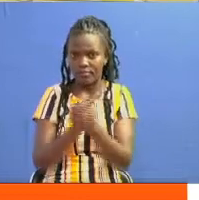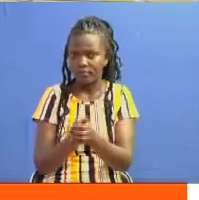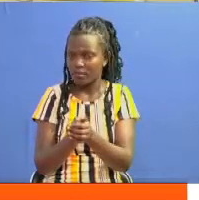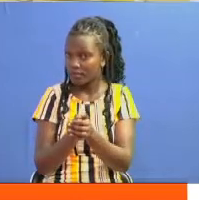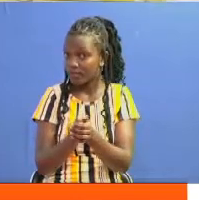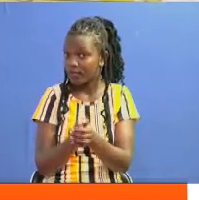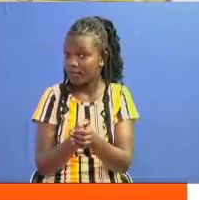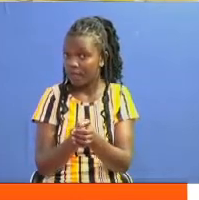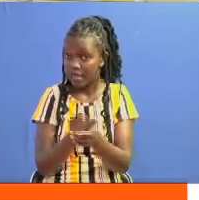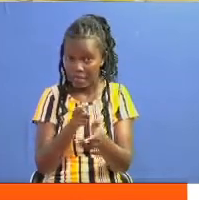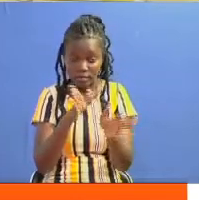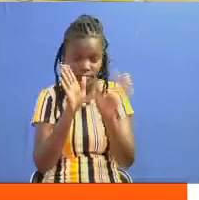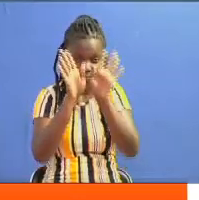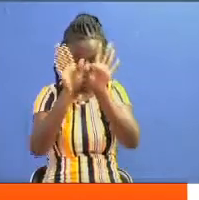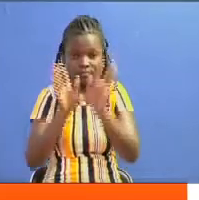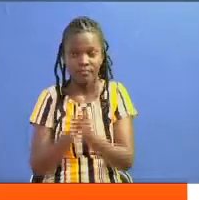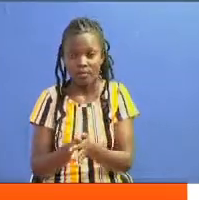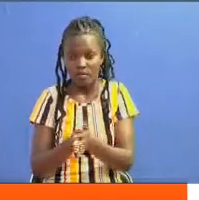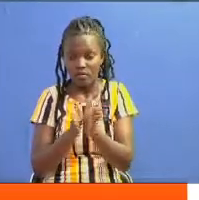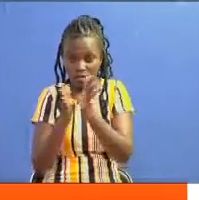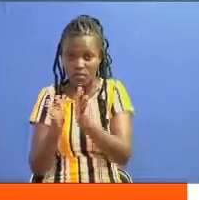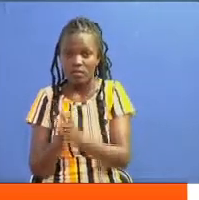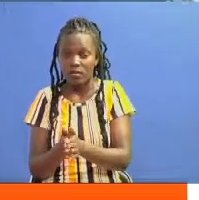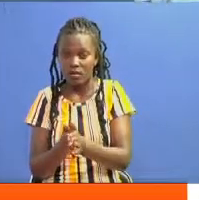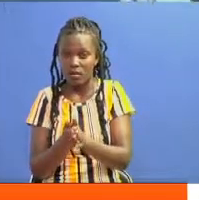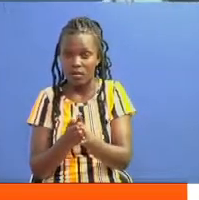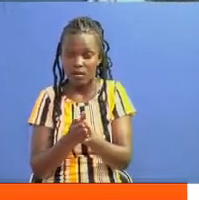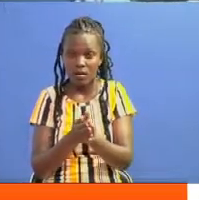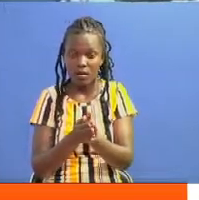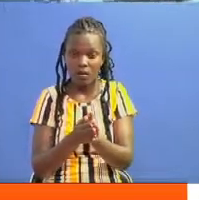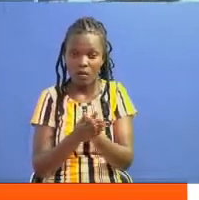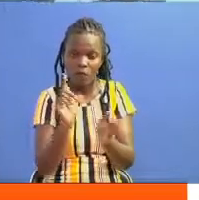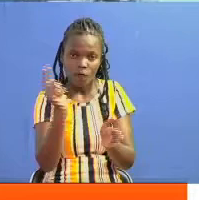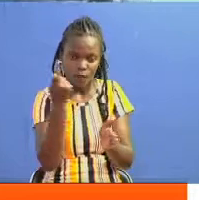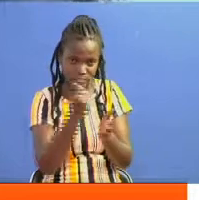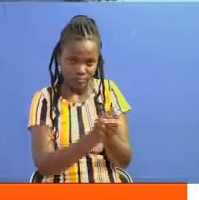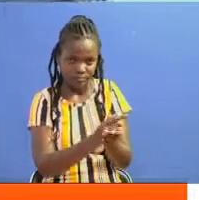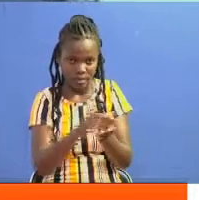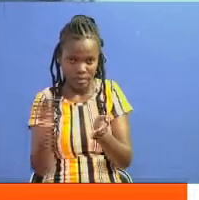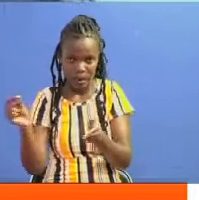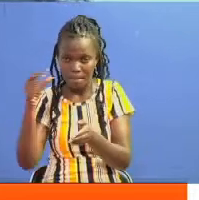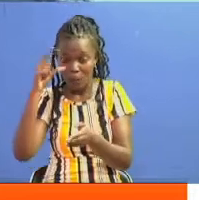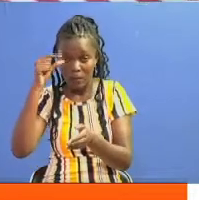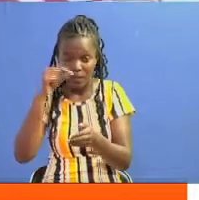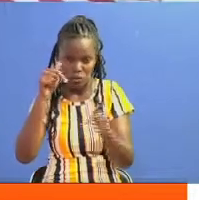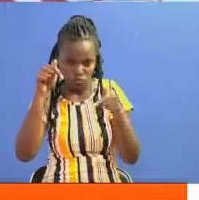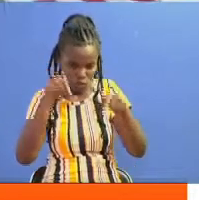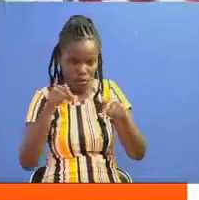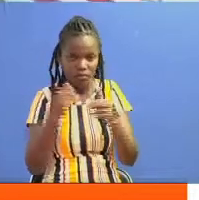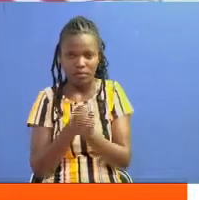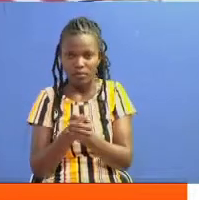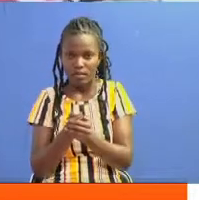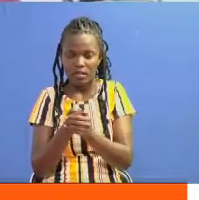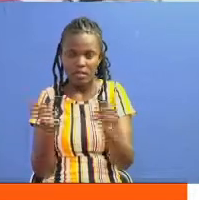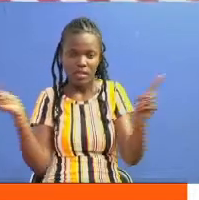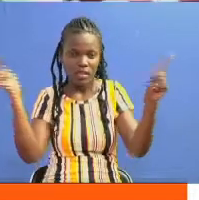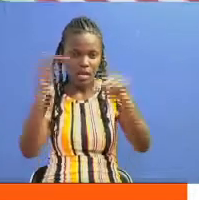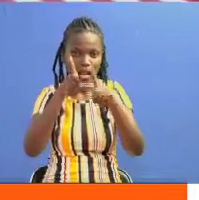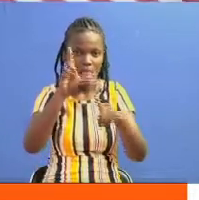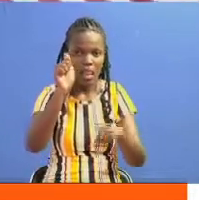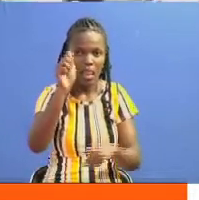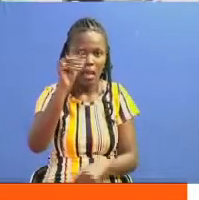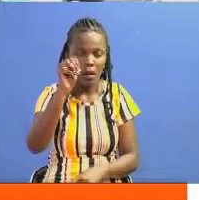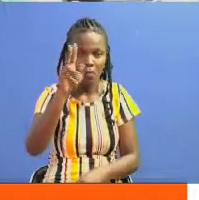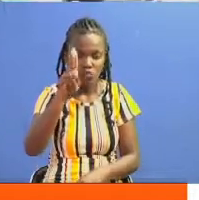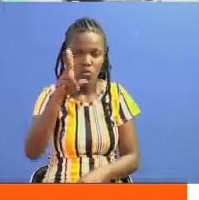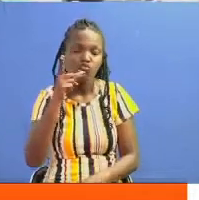equipment program. Meli ya kwanza itatoka banda la Mombasa hivi leo Jumatatu na itafika Lamu kesho